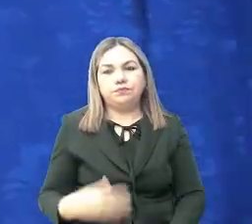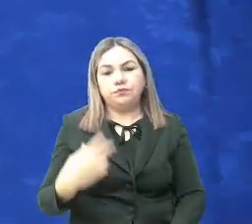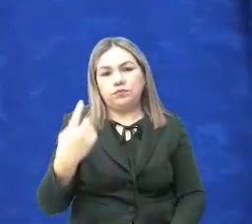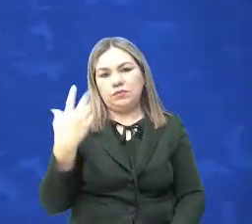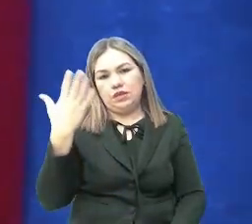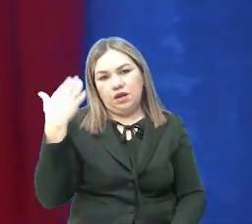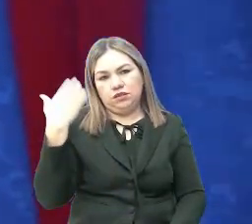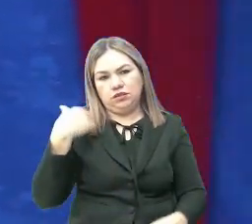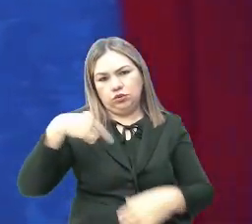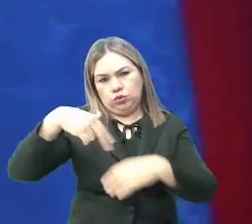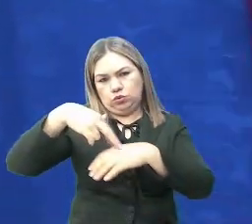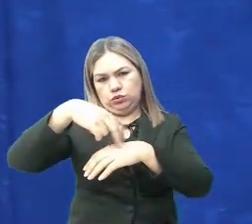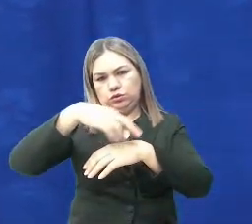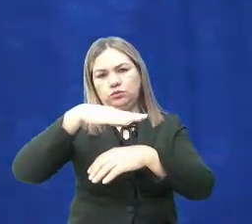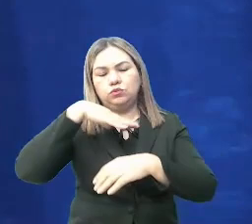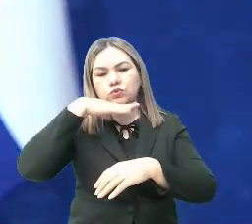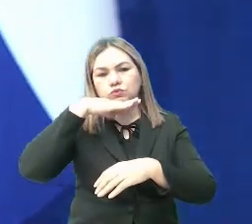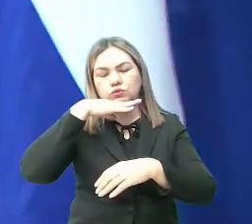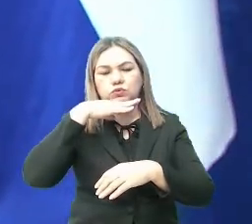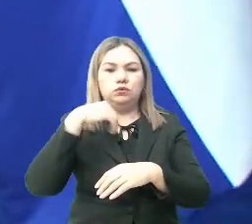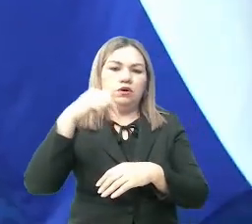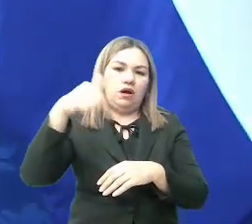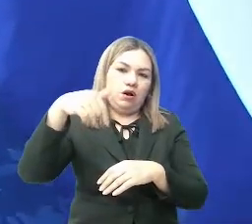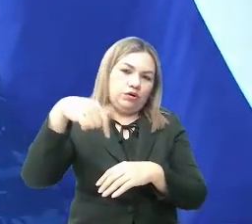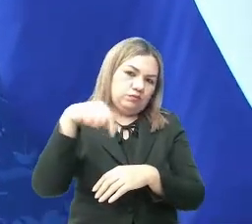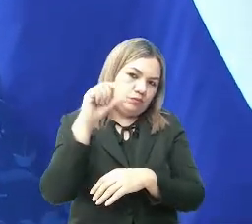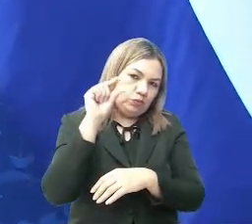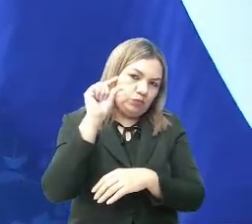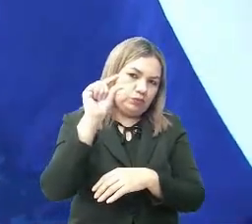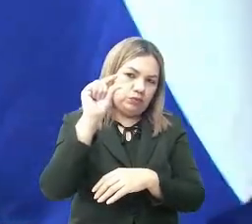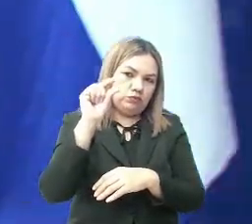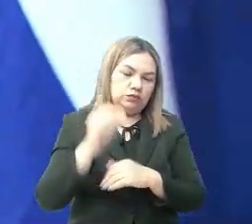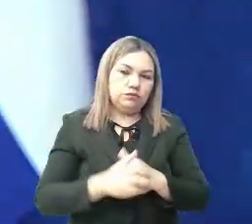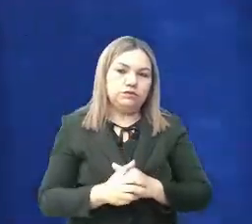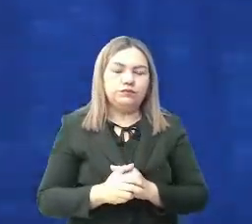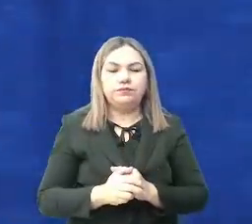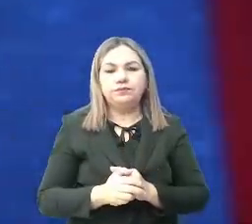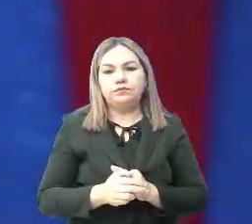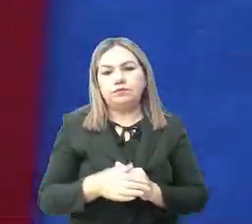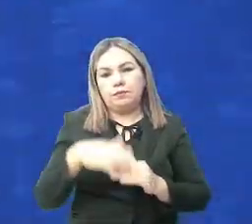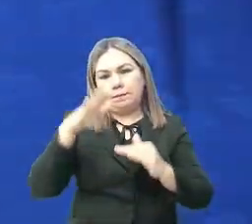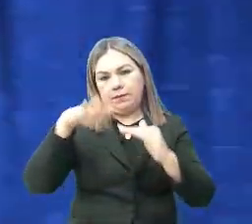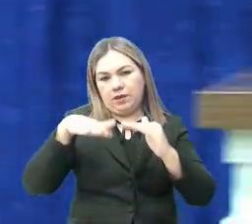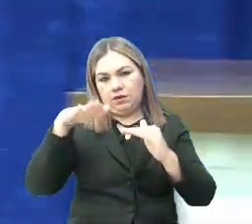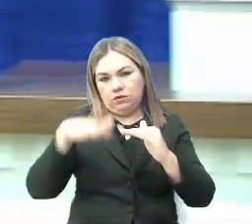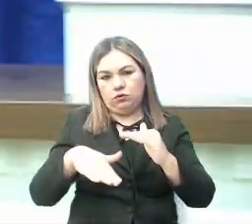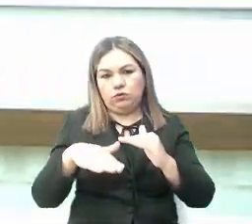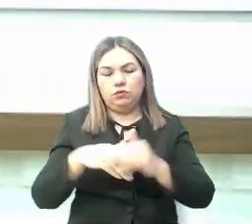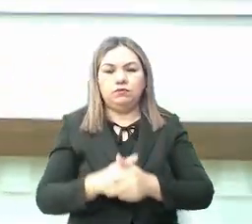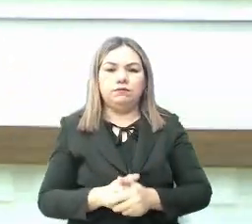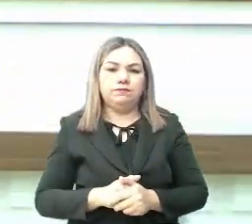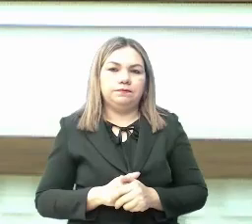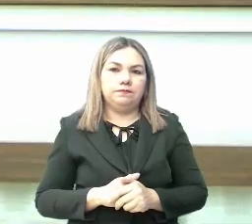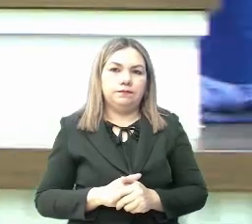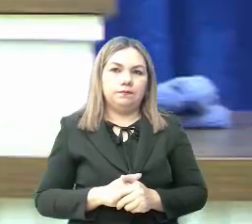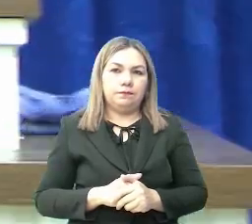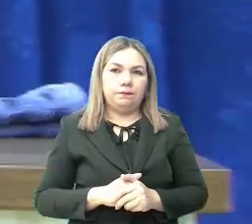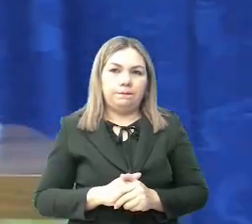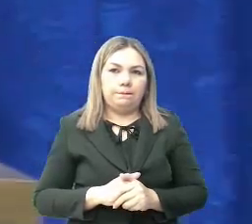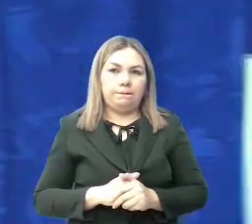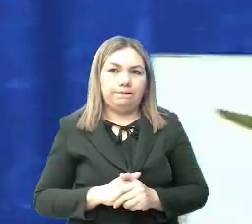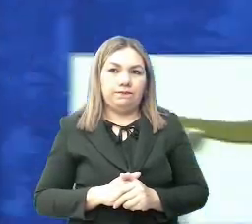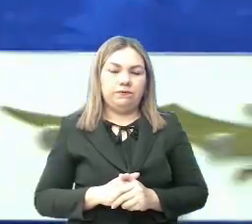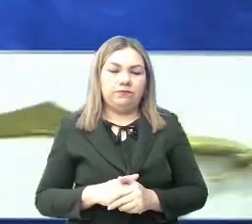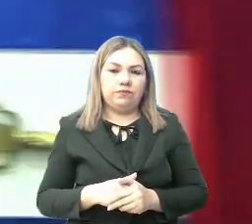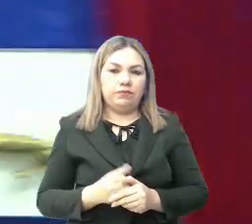If you used to run a mile, now you run a bit. You have lowered the